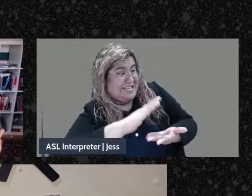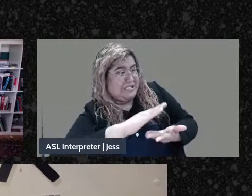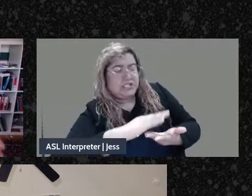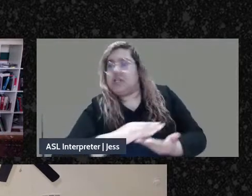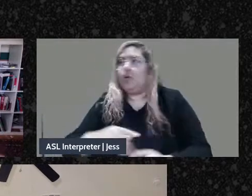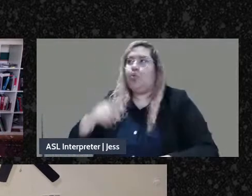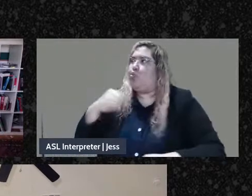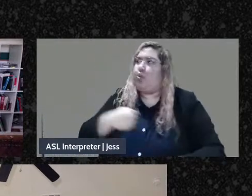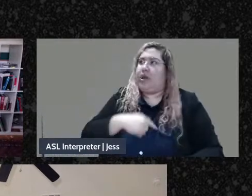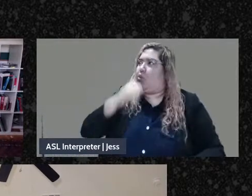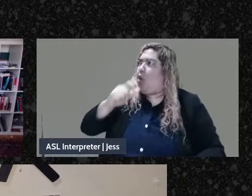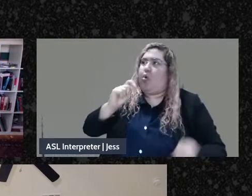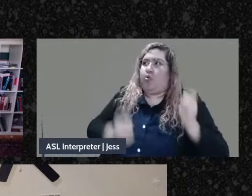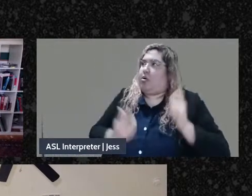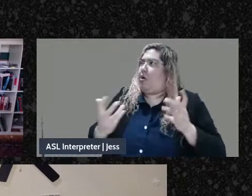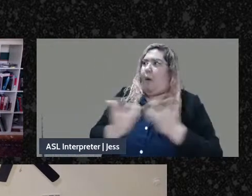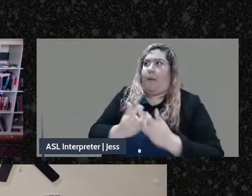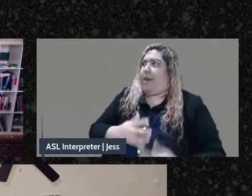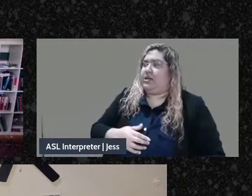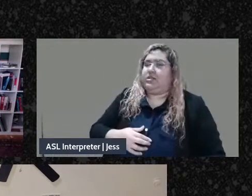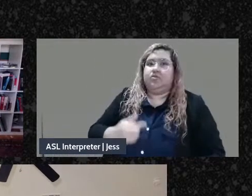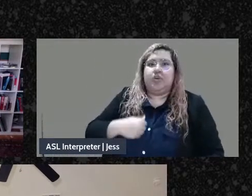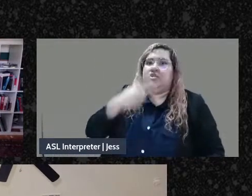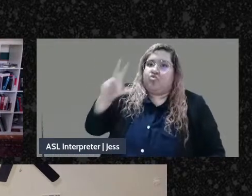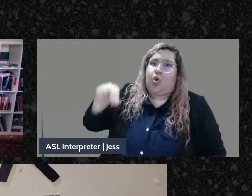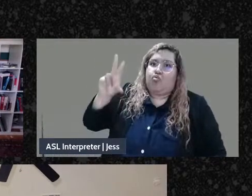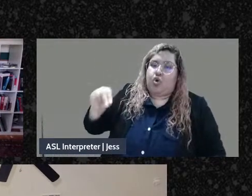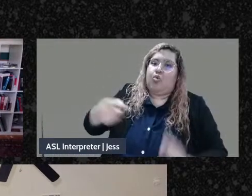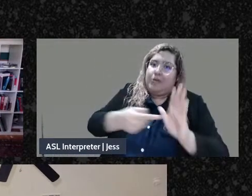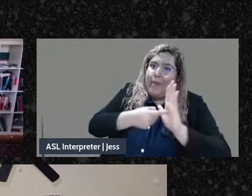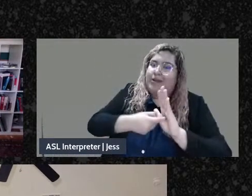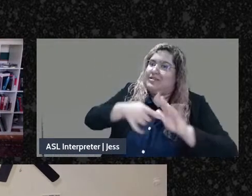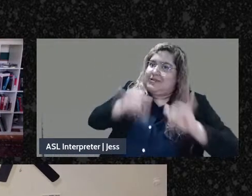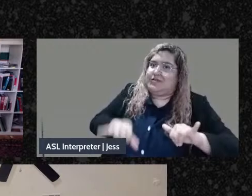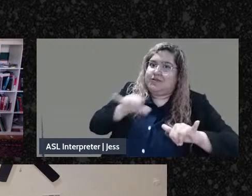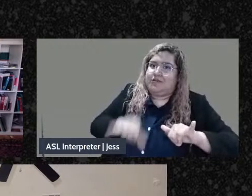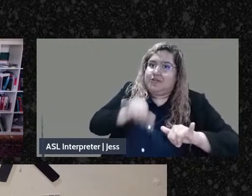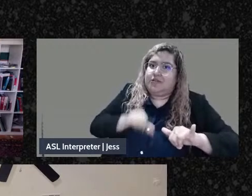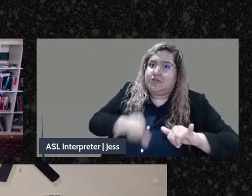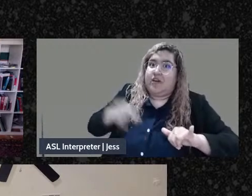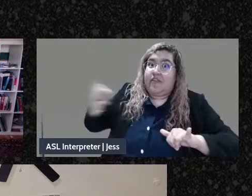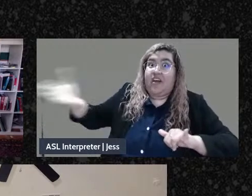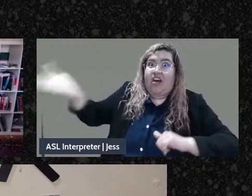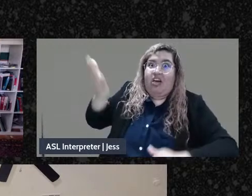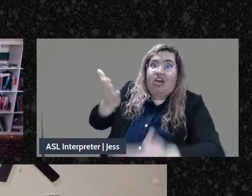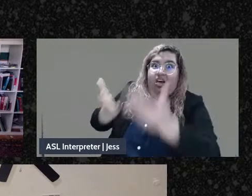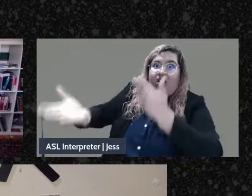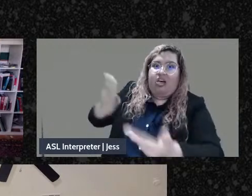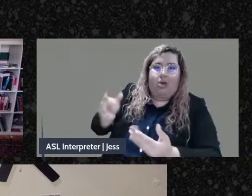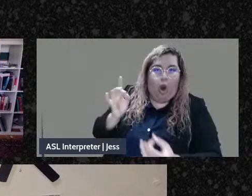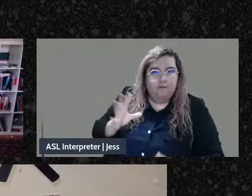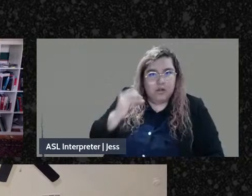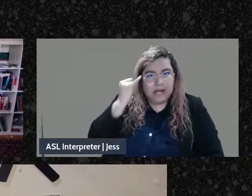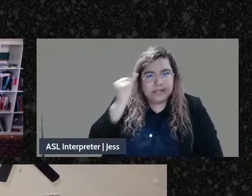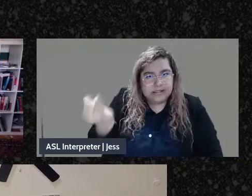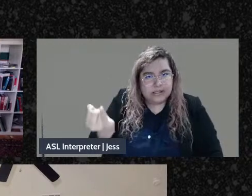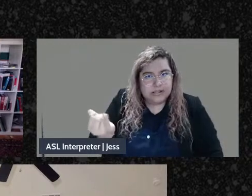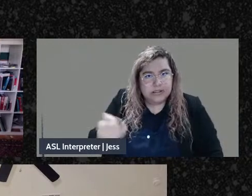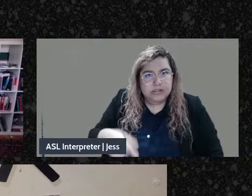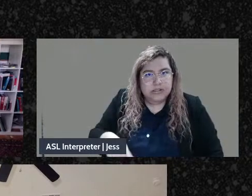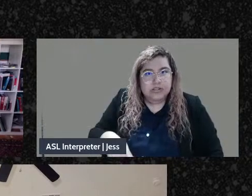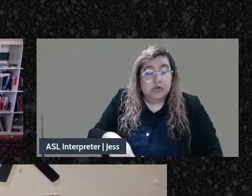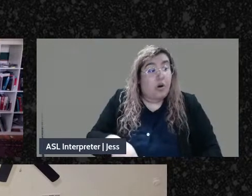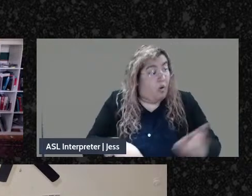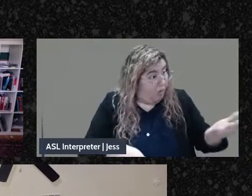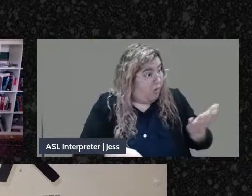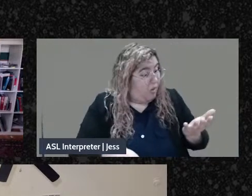basically saying no to them over again and all their terrible ideas for repackaging our demands back to us. And yes, to like our vision,